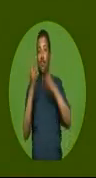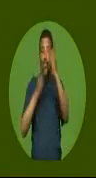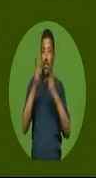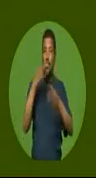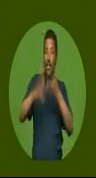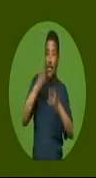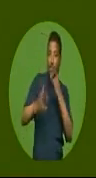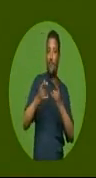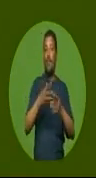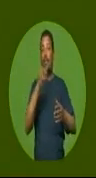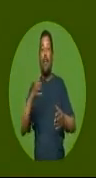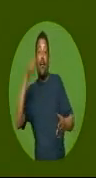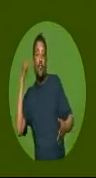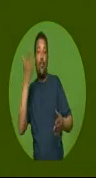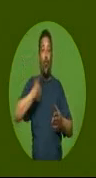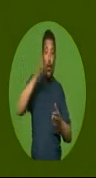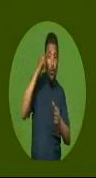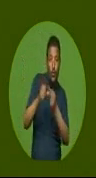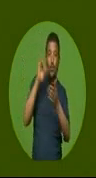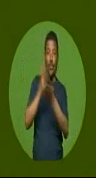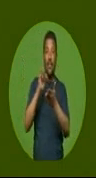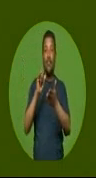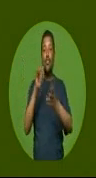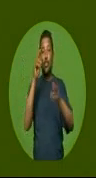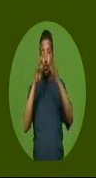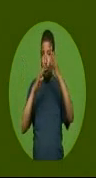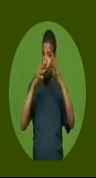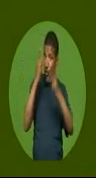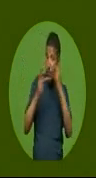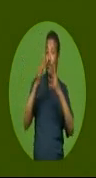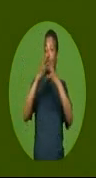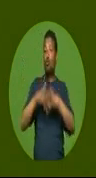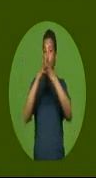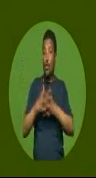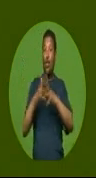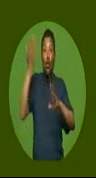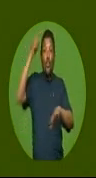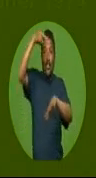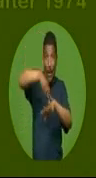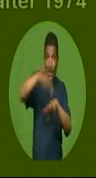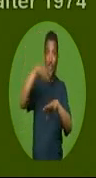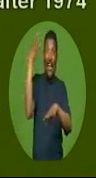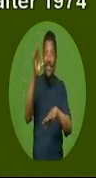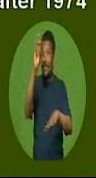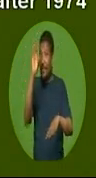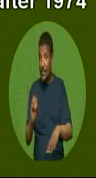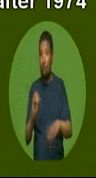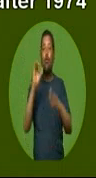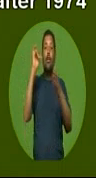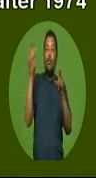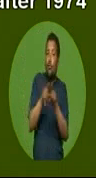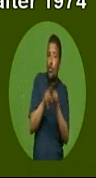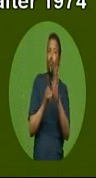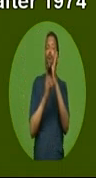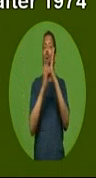We noted that the tourism industry was established in the 1960s, but its development